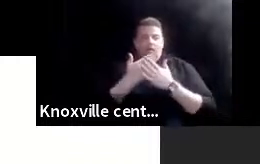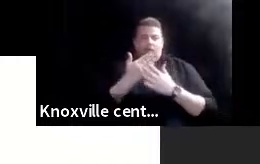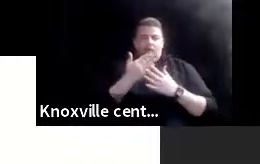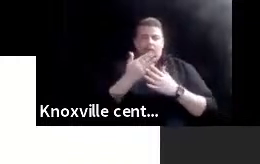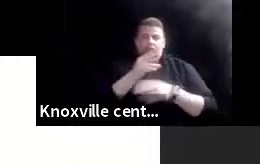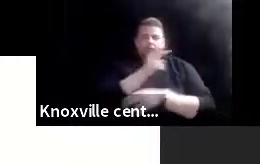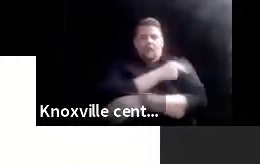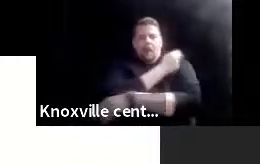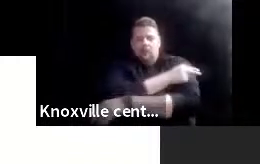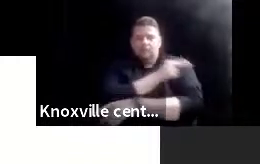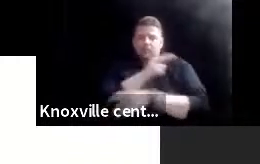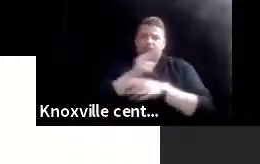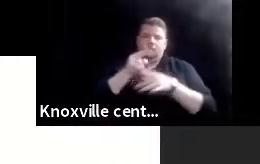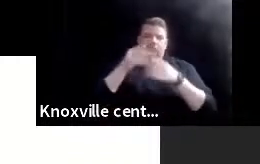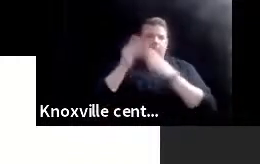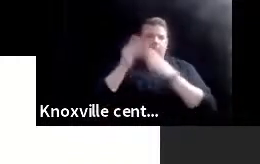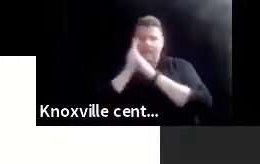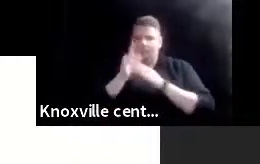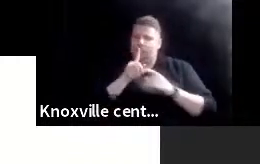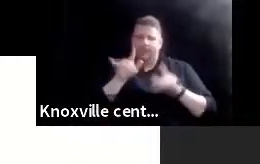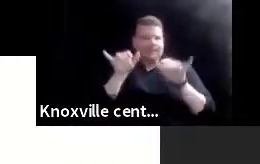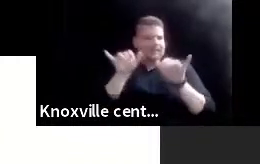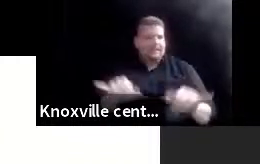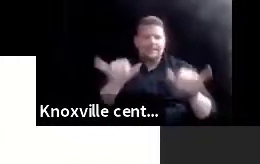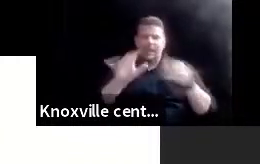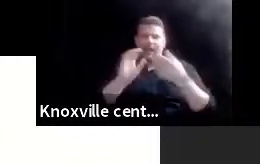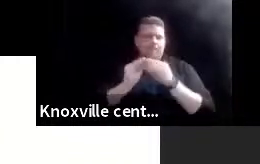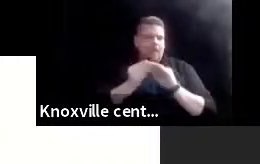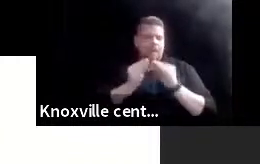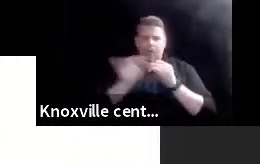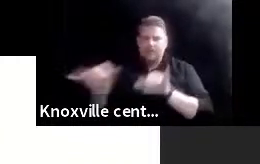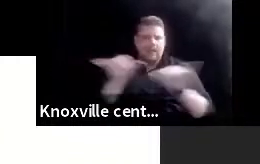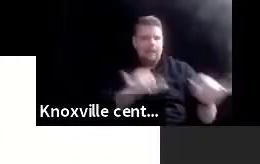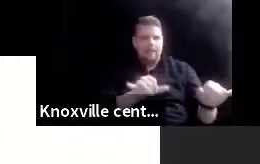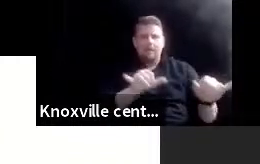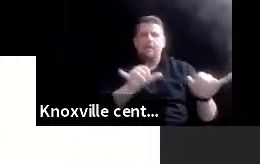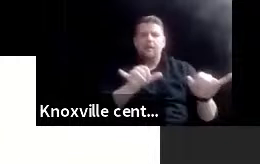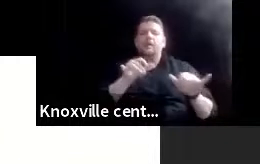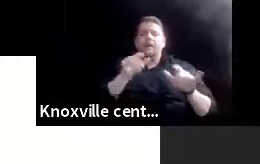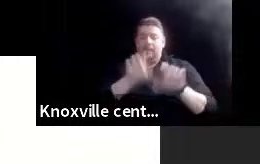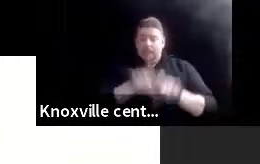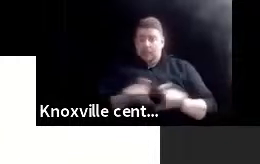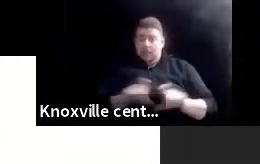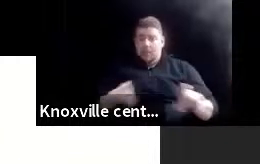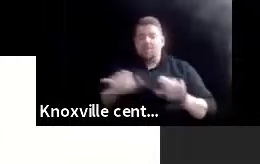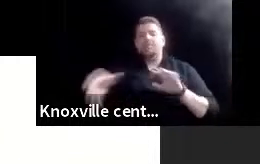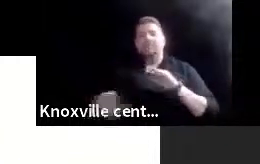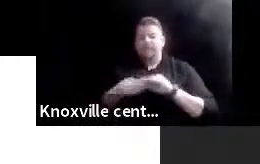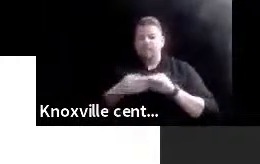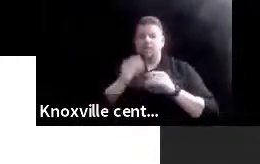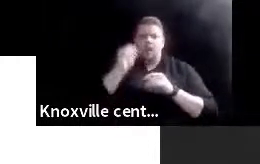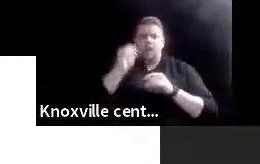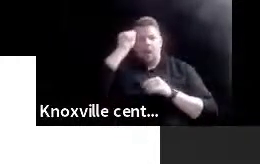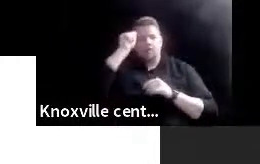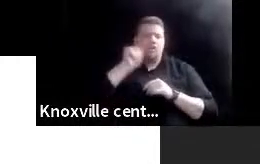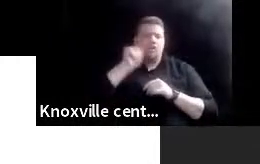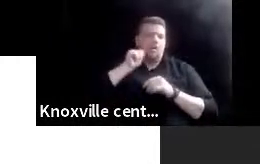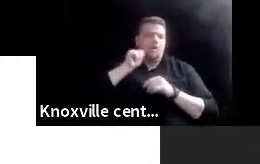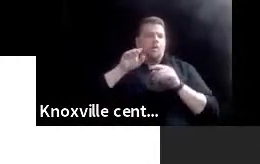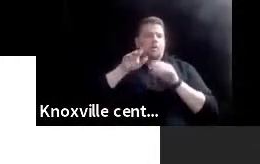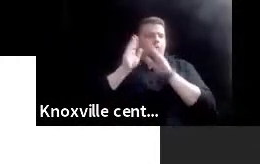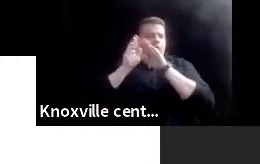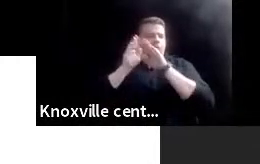is nearly the same number. There's an addition at the bottom that's adult floor beds,